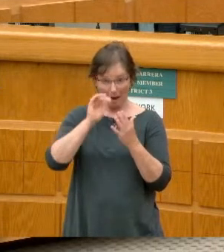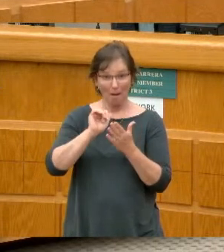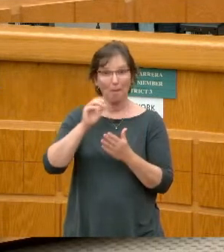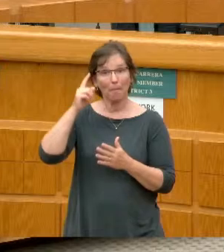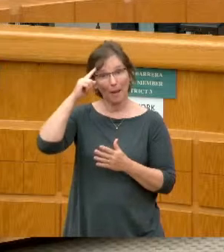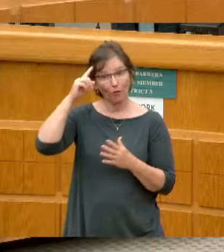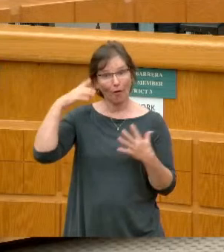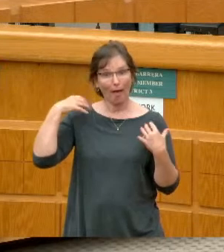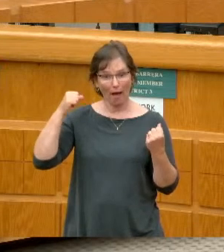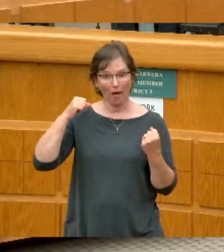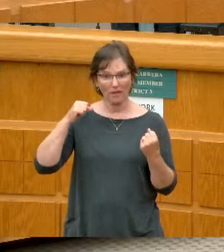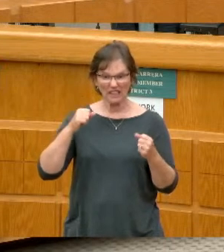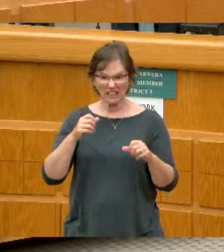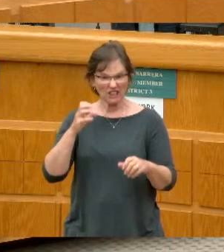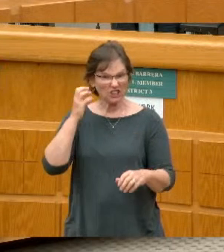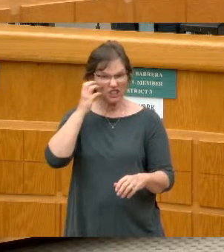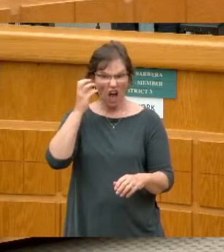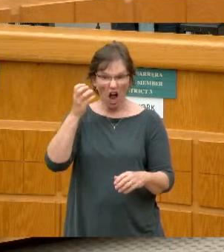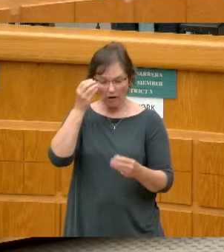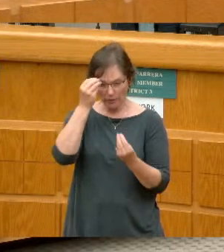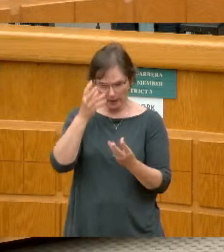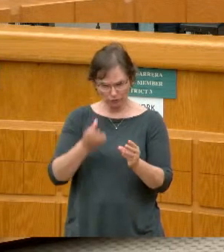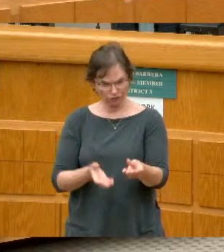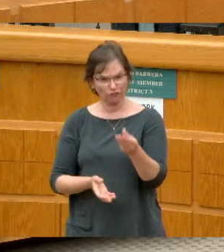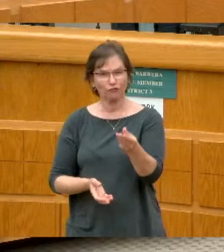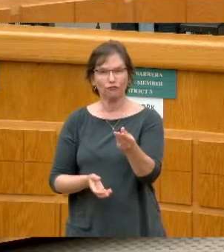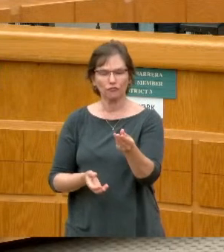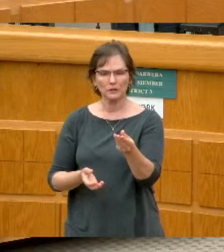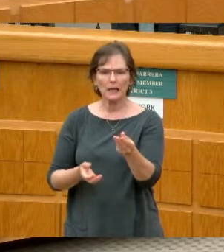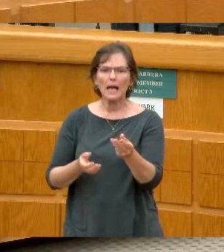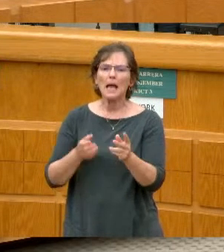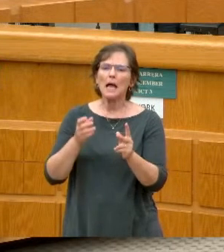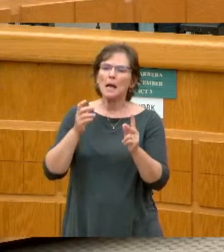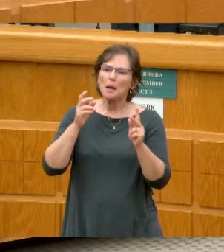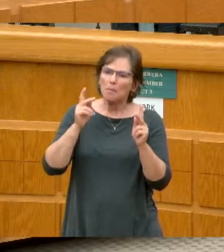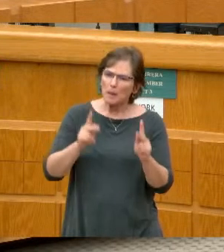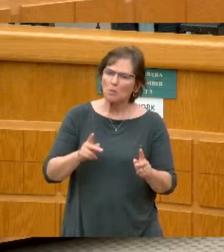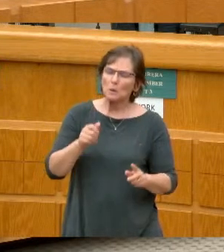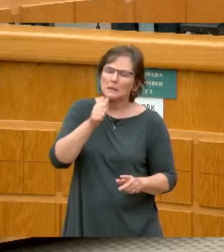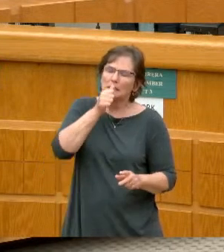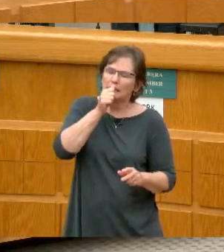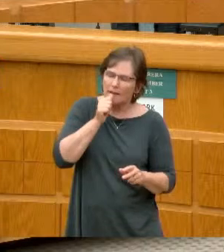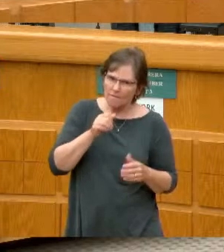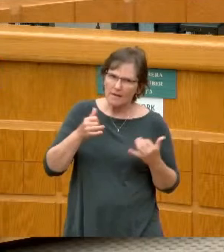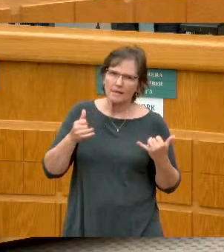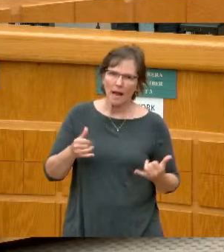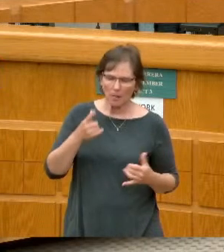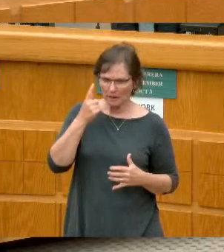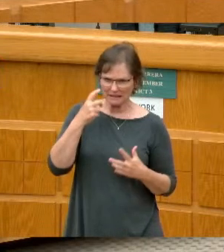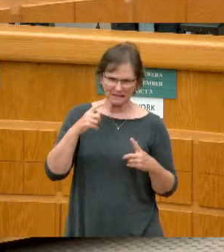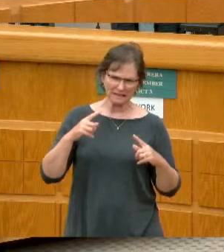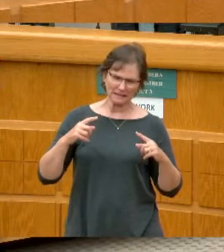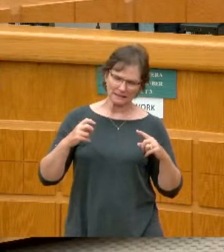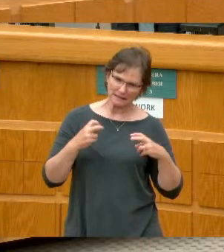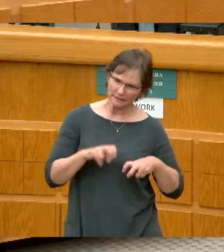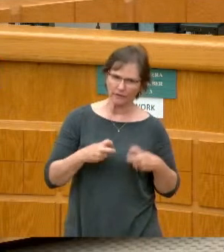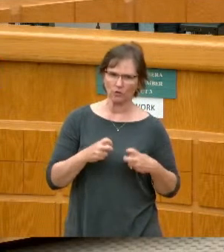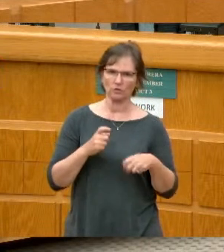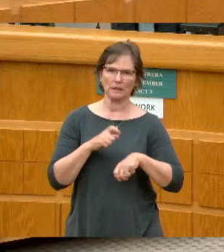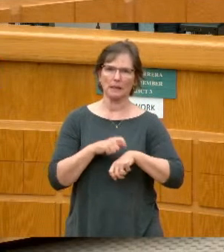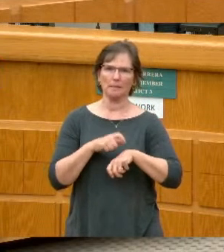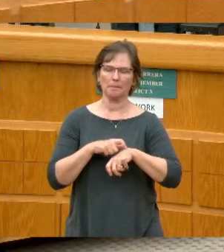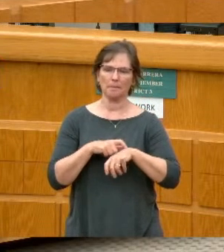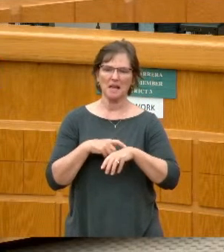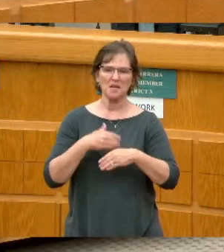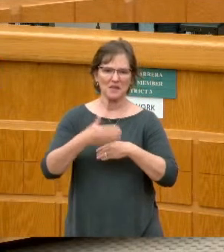to share just a little bit about mental health, but really come back to you on another day and really do a deep dive. Because